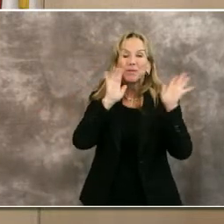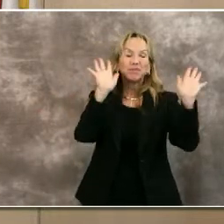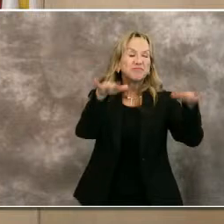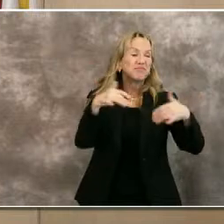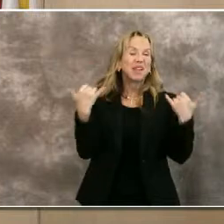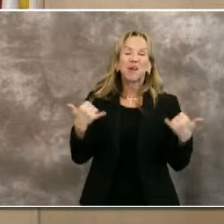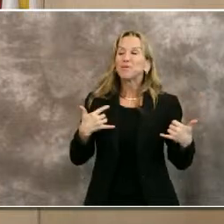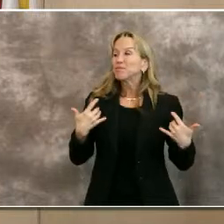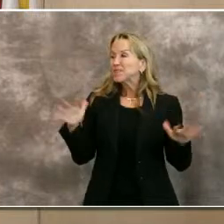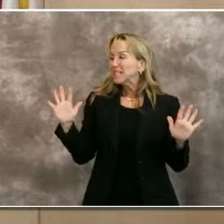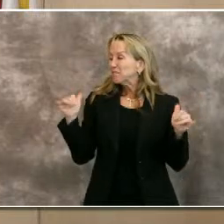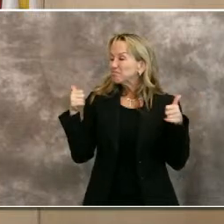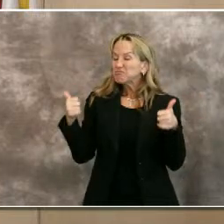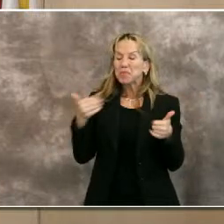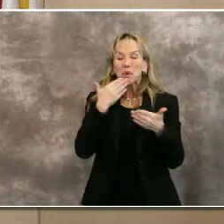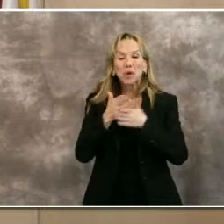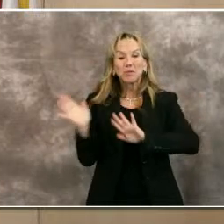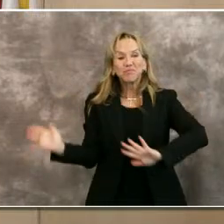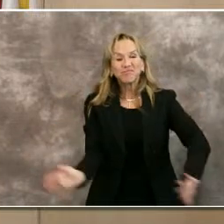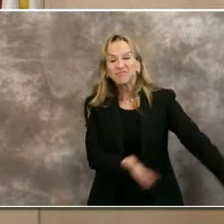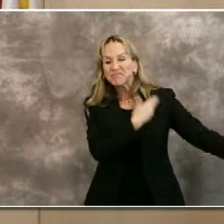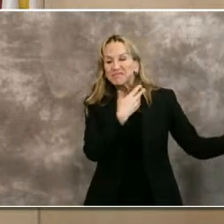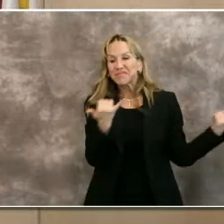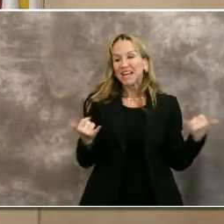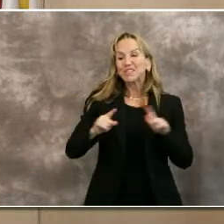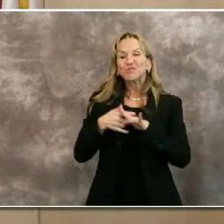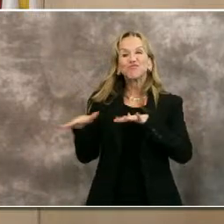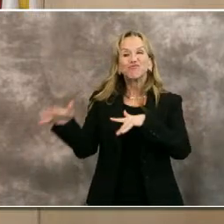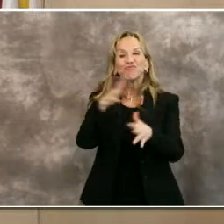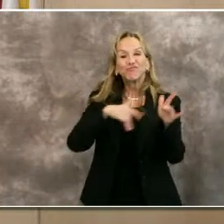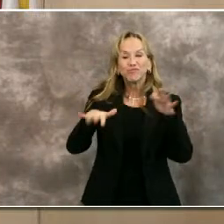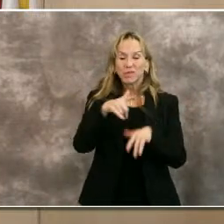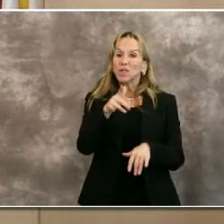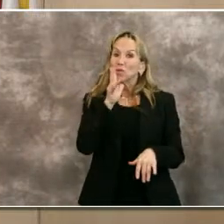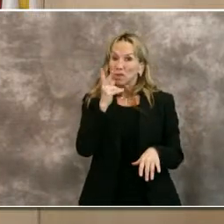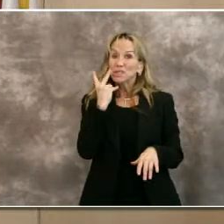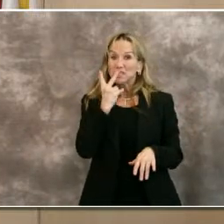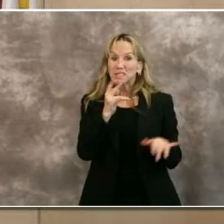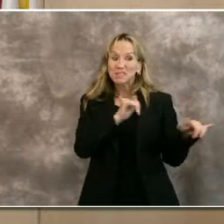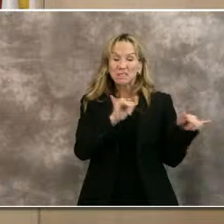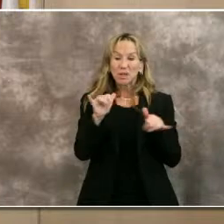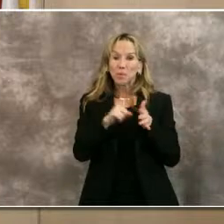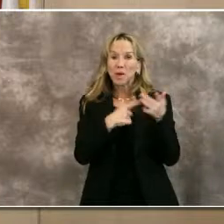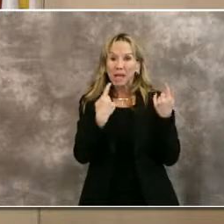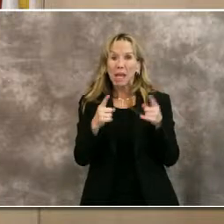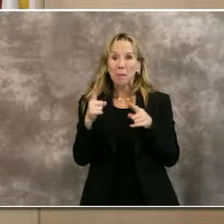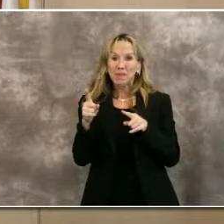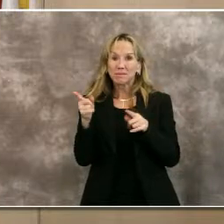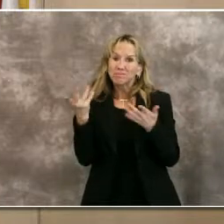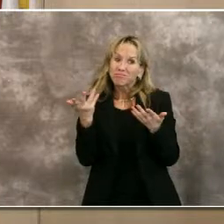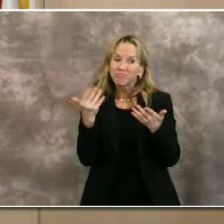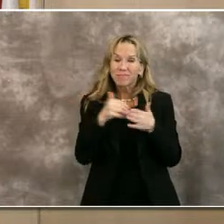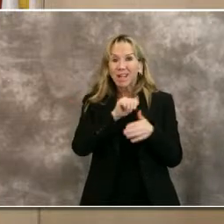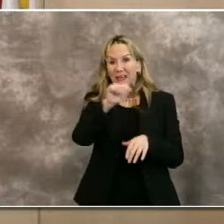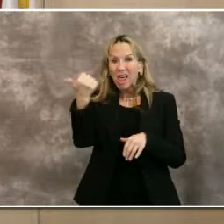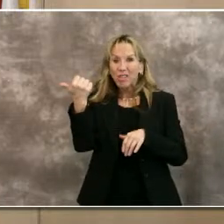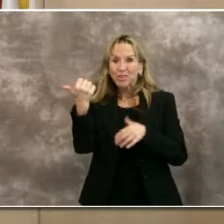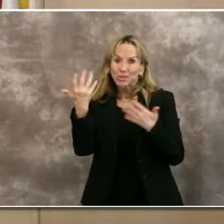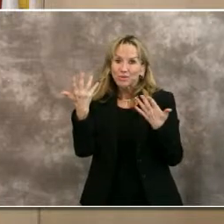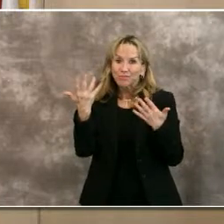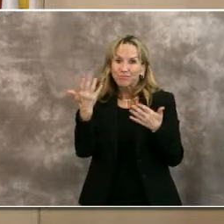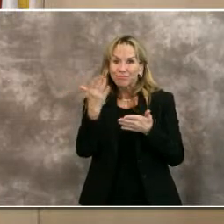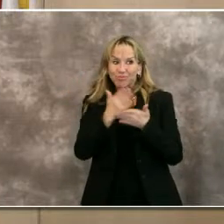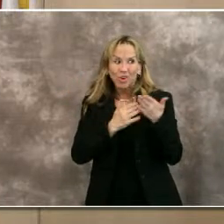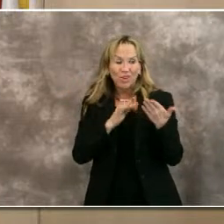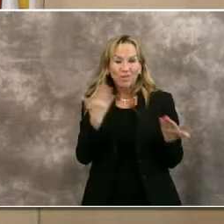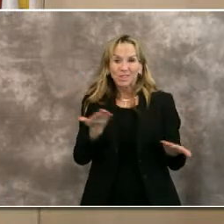wind and not adhere, we will be seeing similar results as are seen in other parts of the